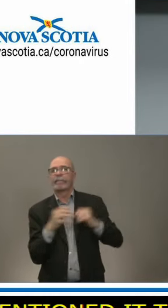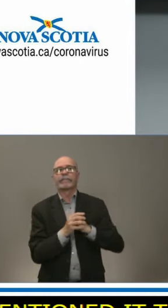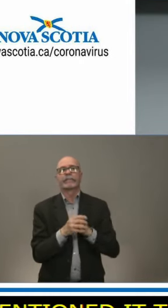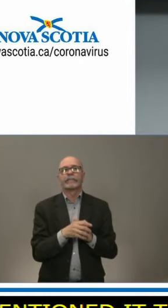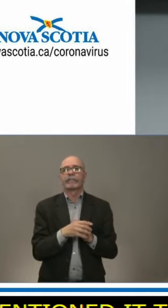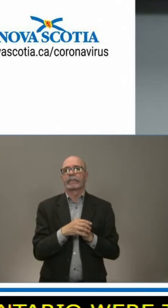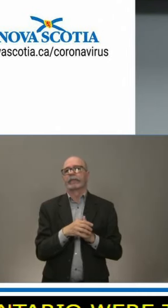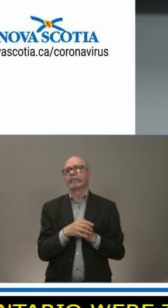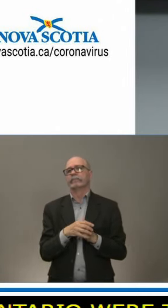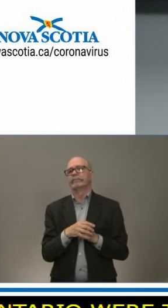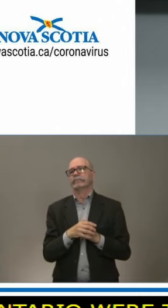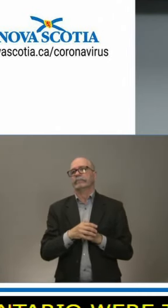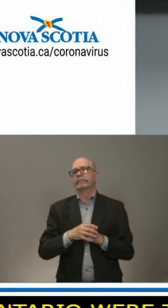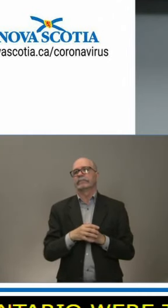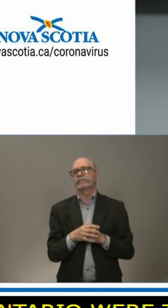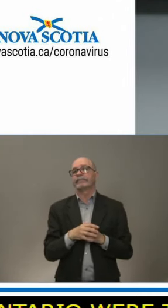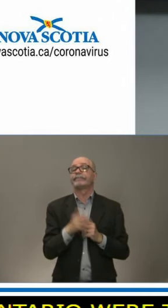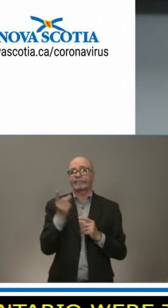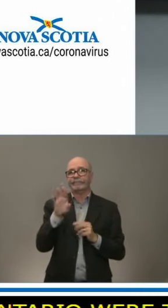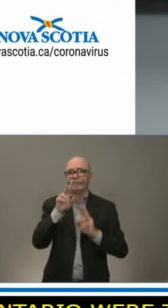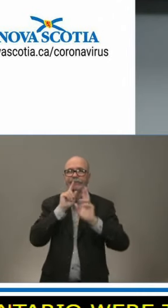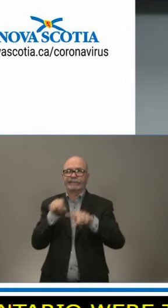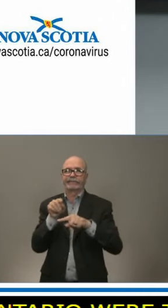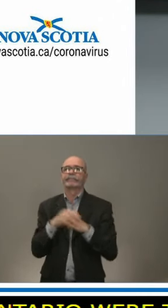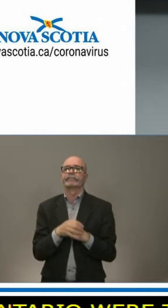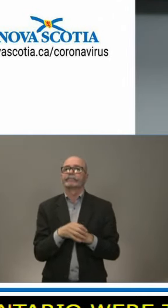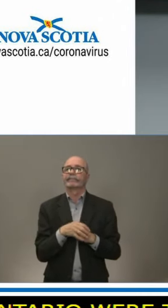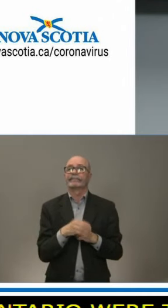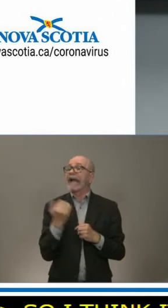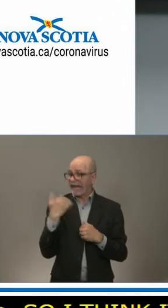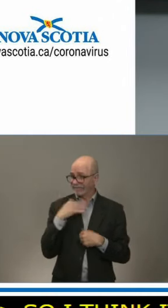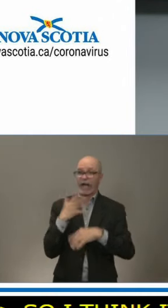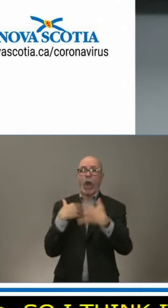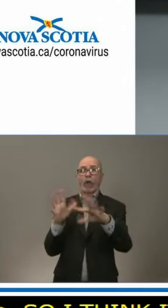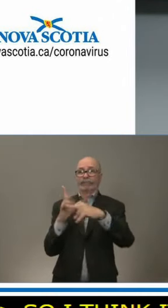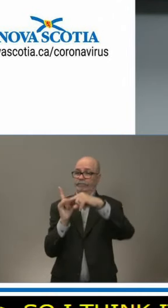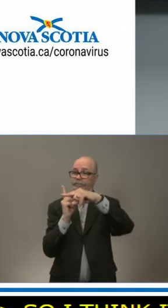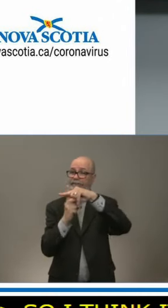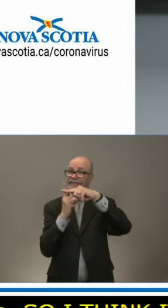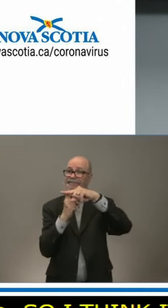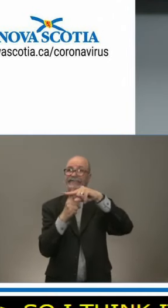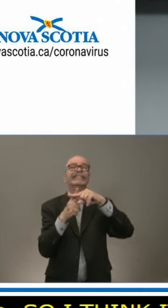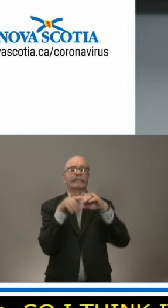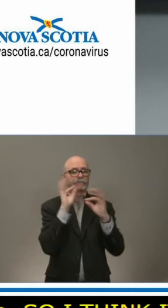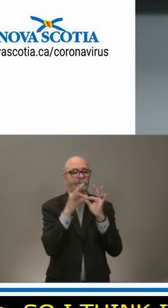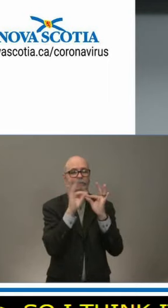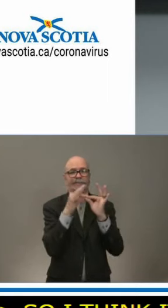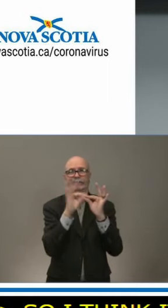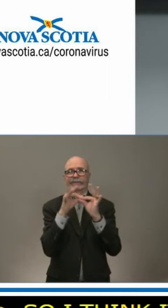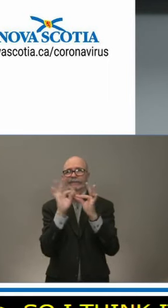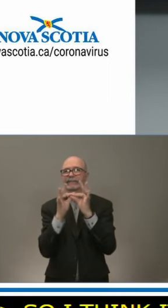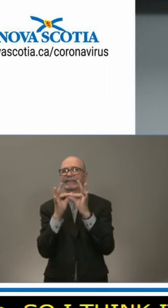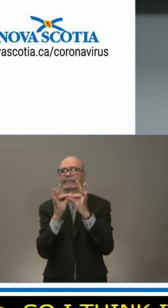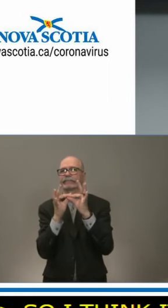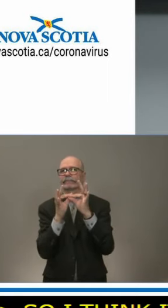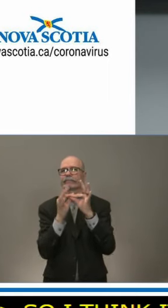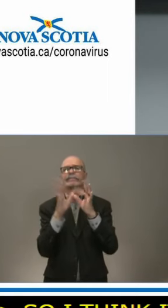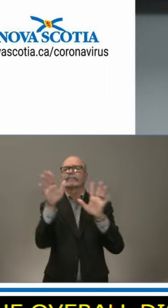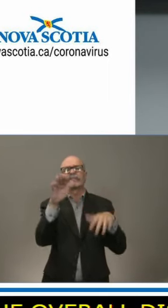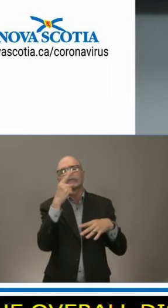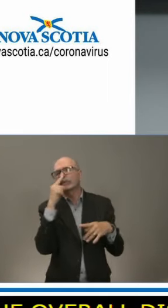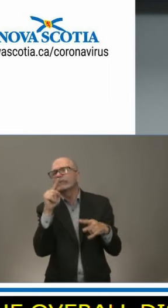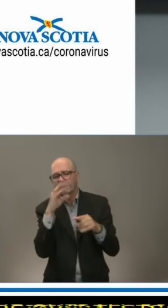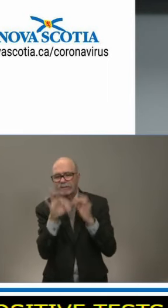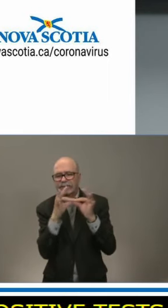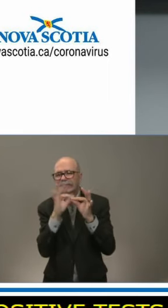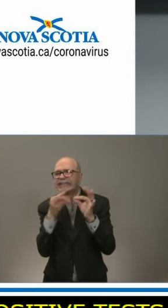activity just on number of positive tests. You also have to understand what is the testing strategy. What's the likelihood that somebody who actually has COVID-19